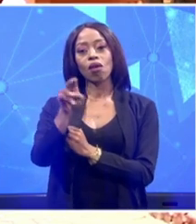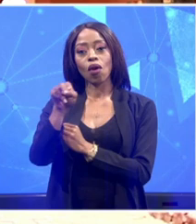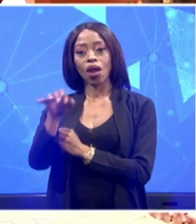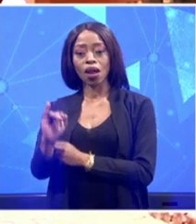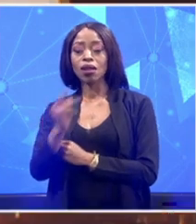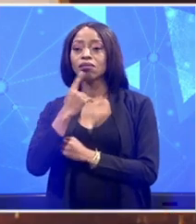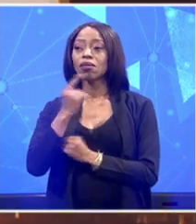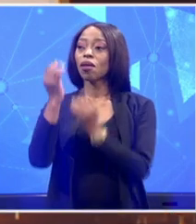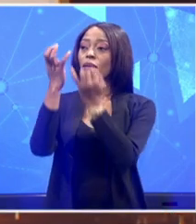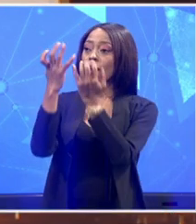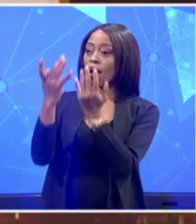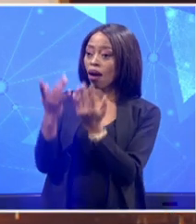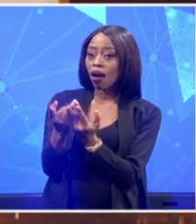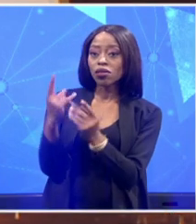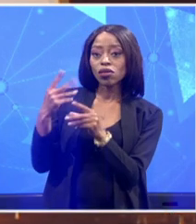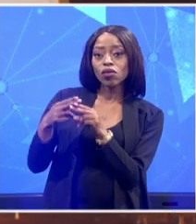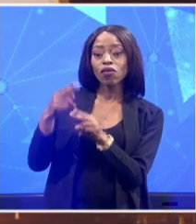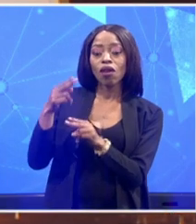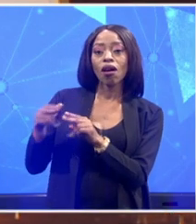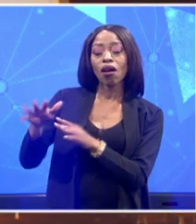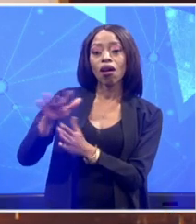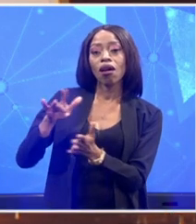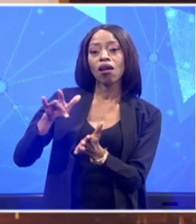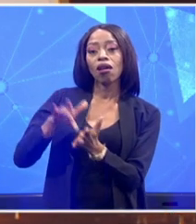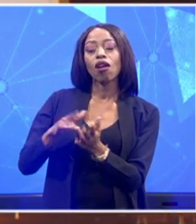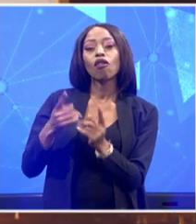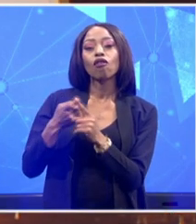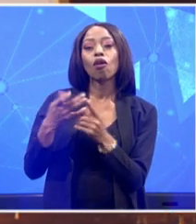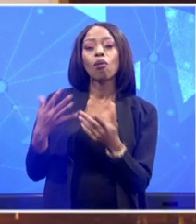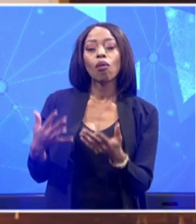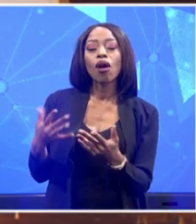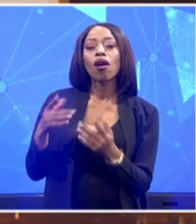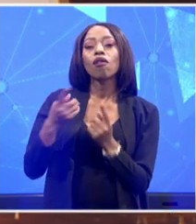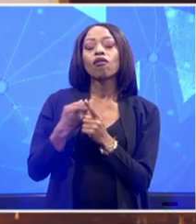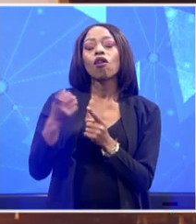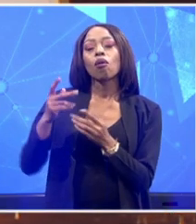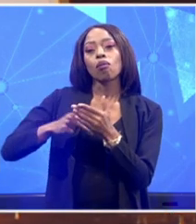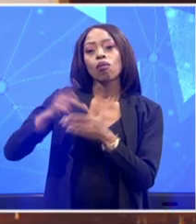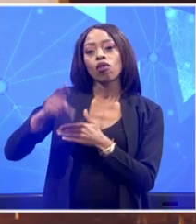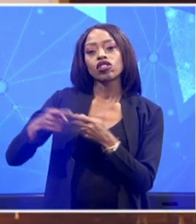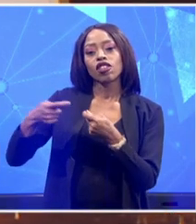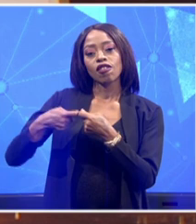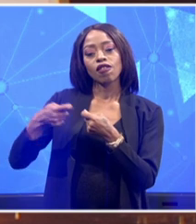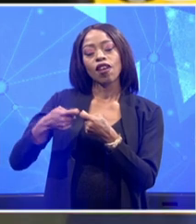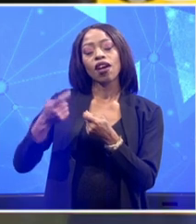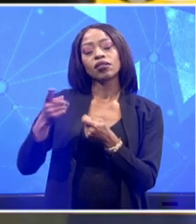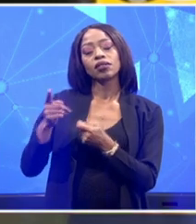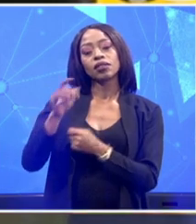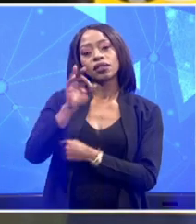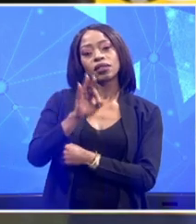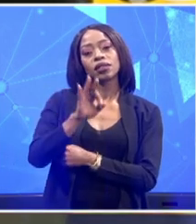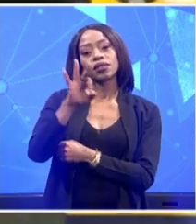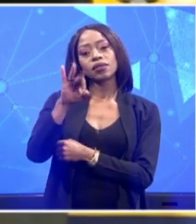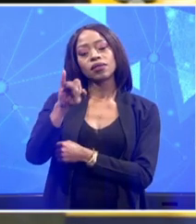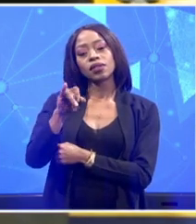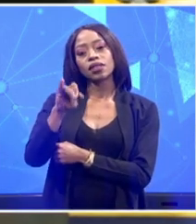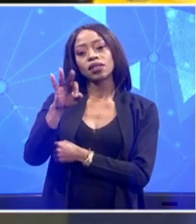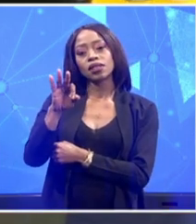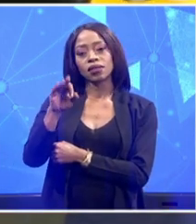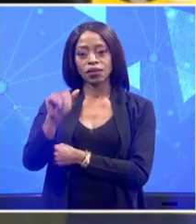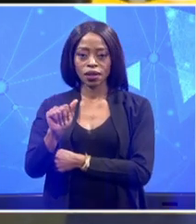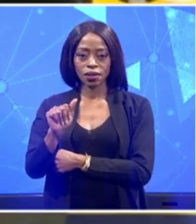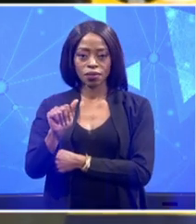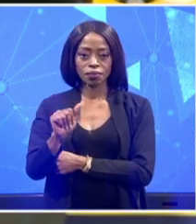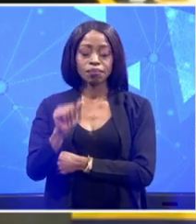of the budget to complete the facility will come from FIFA's project funding. The project funding